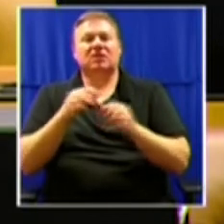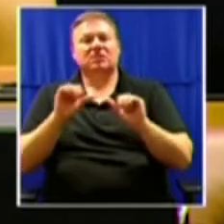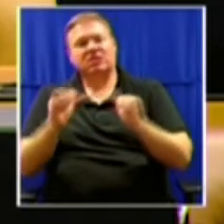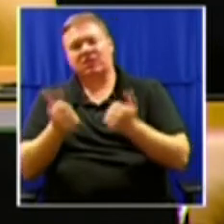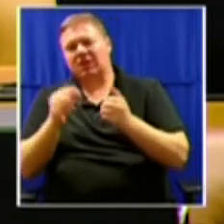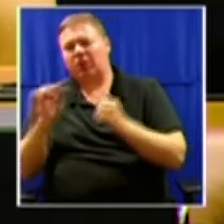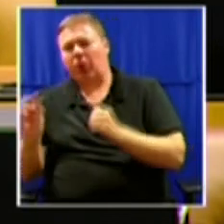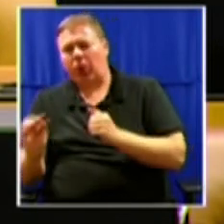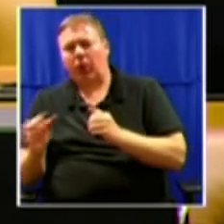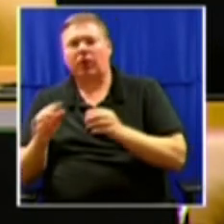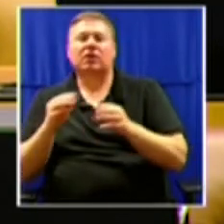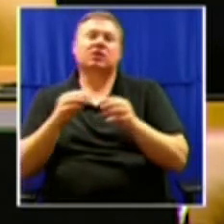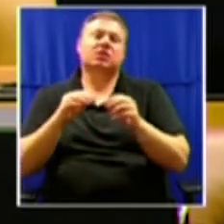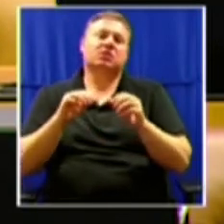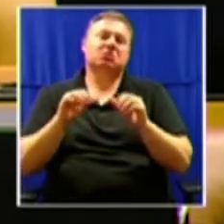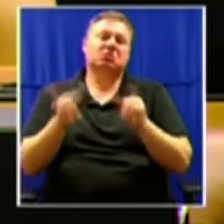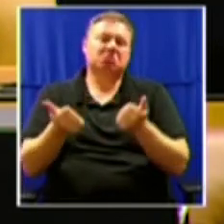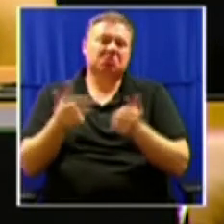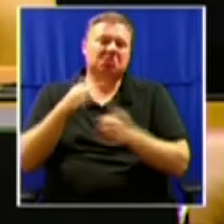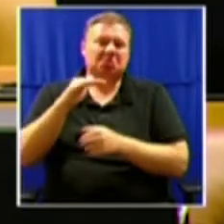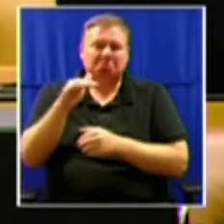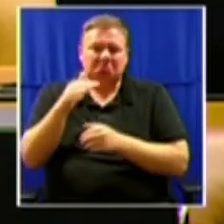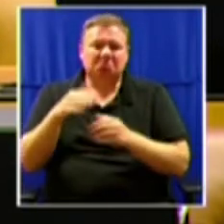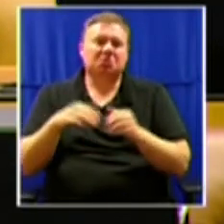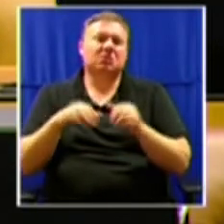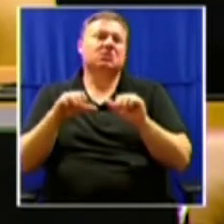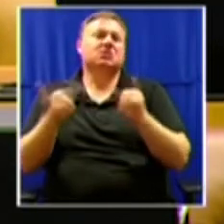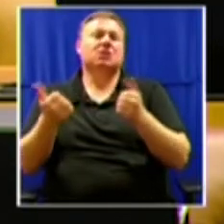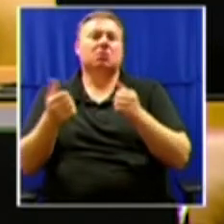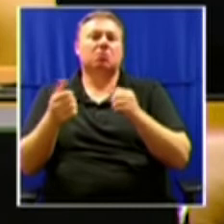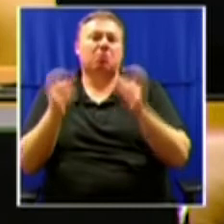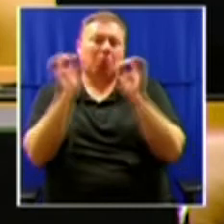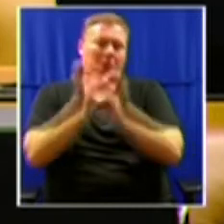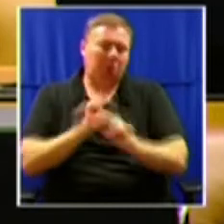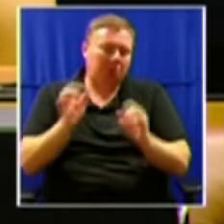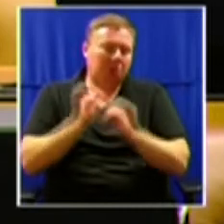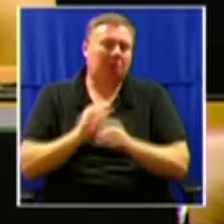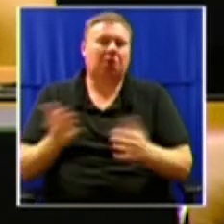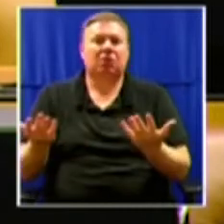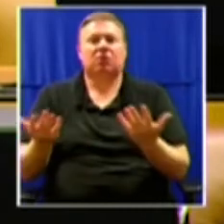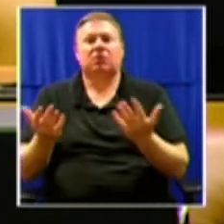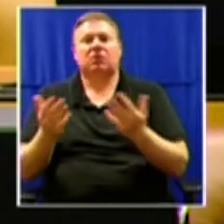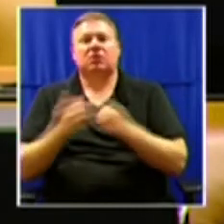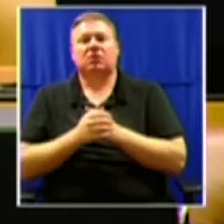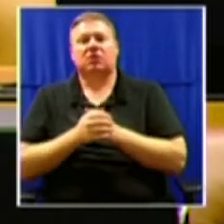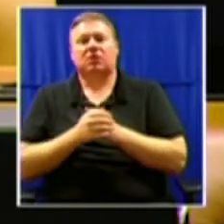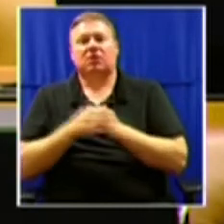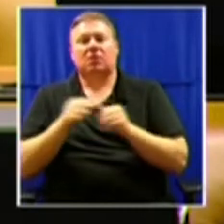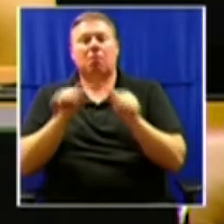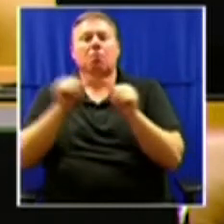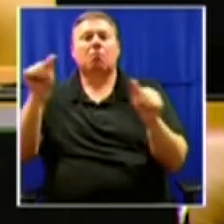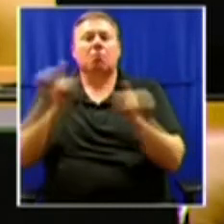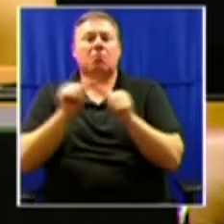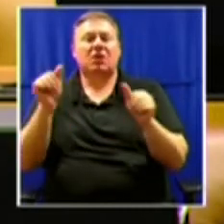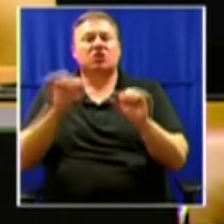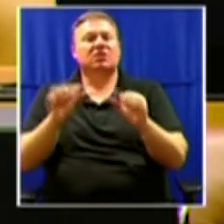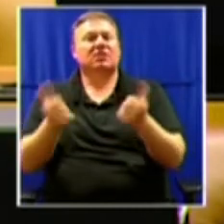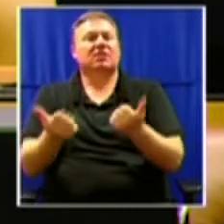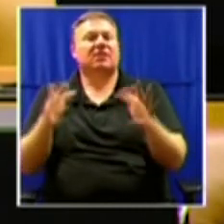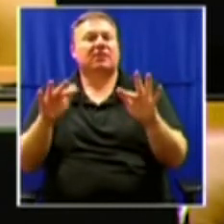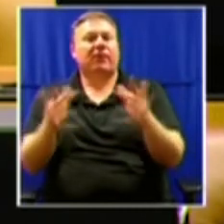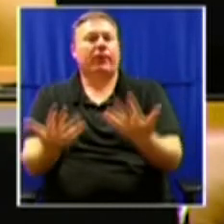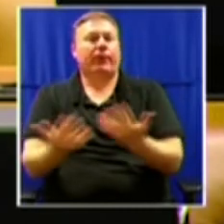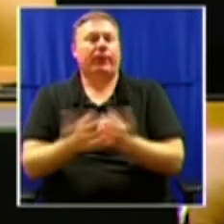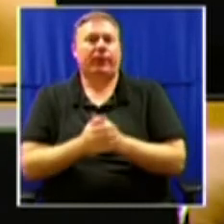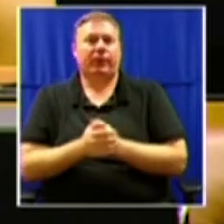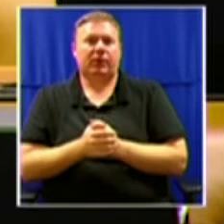will say is medium, some will say is zero. For that to measure the success, we'll leave it